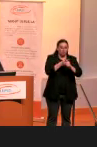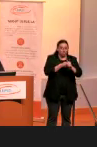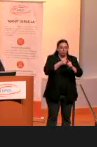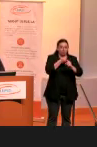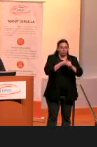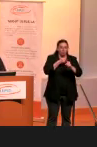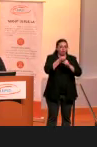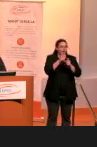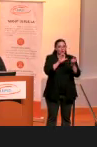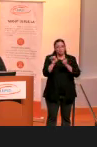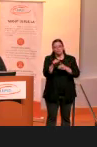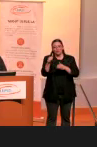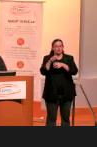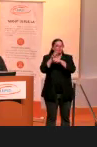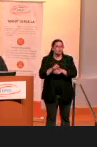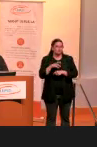risk factors.